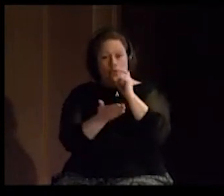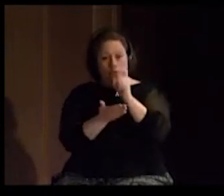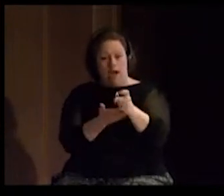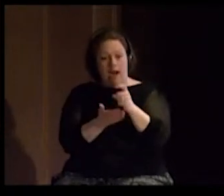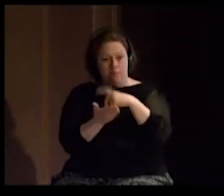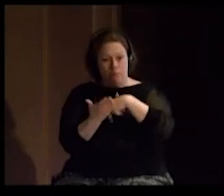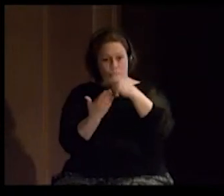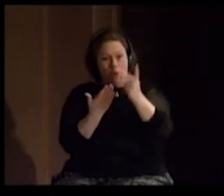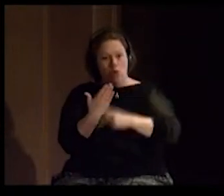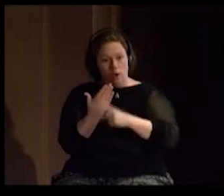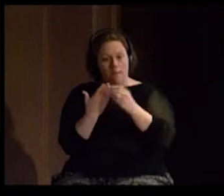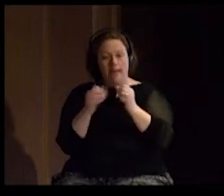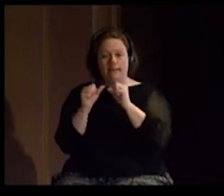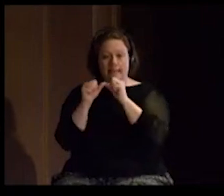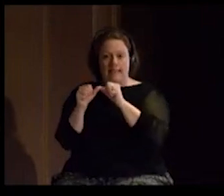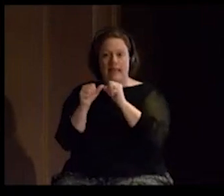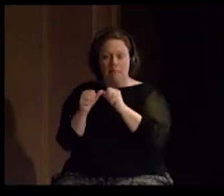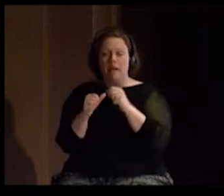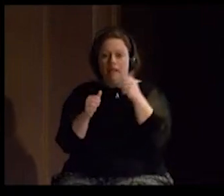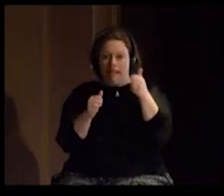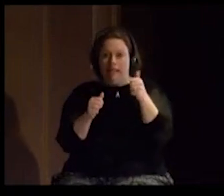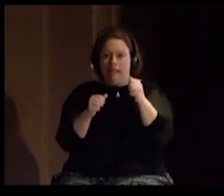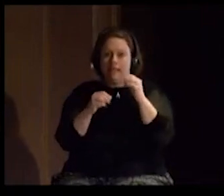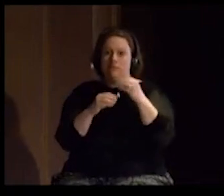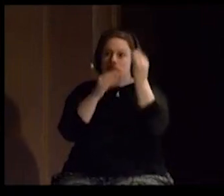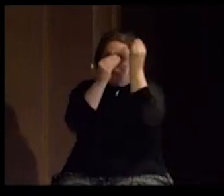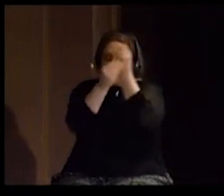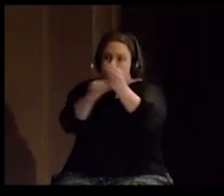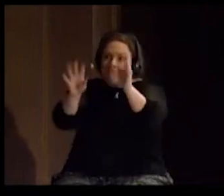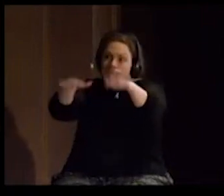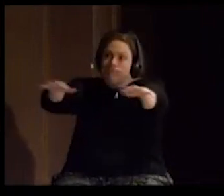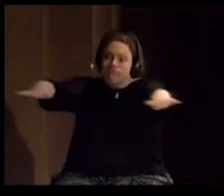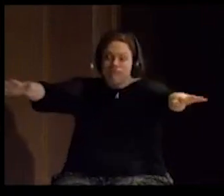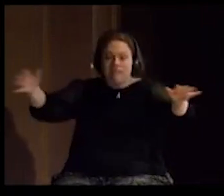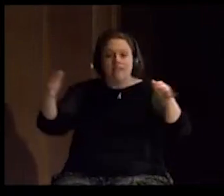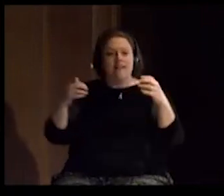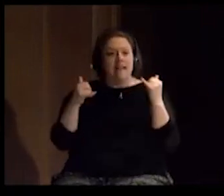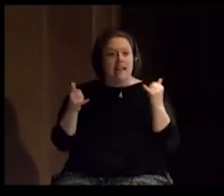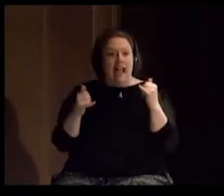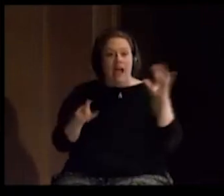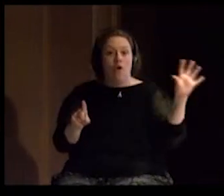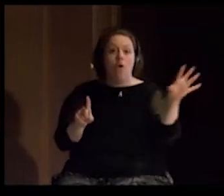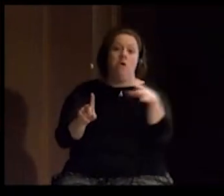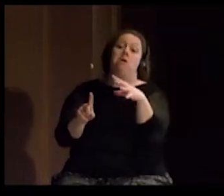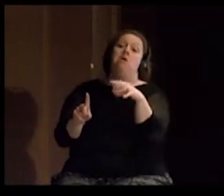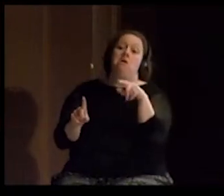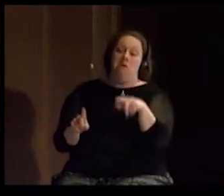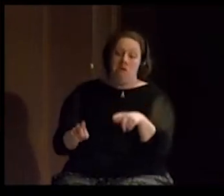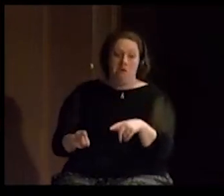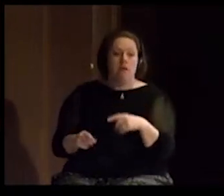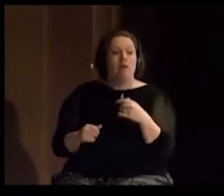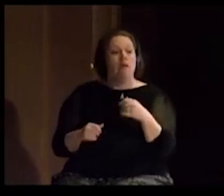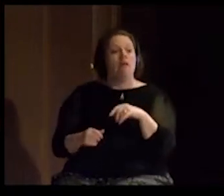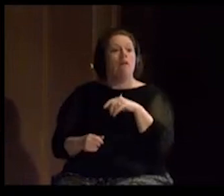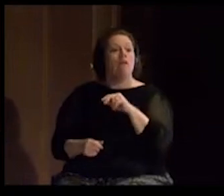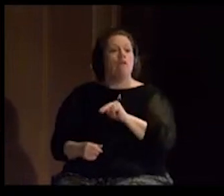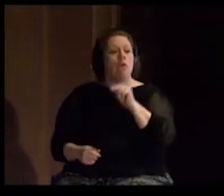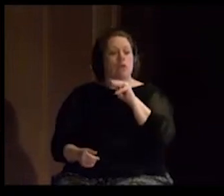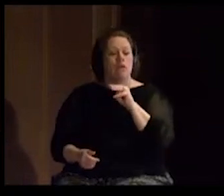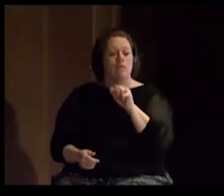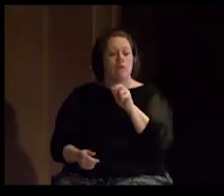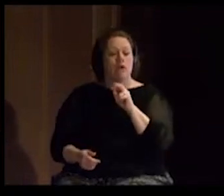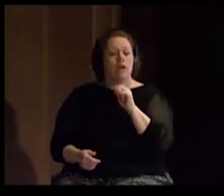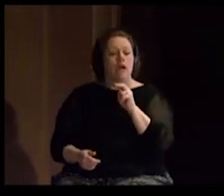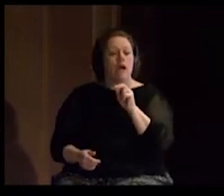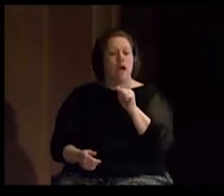Sustainability, he has been spreading the word, and there's now a Northern Marianas Green Growth, and